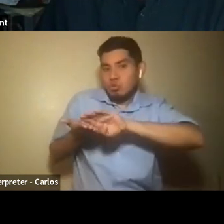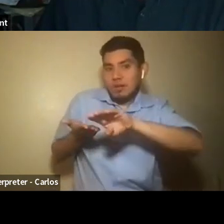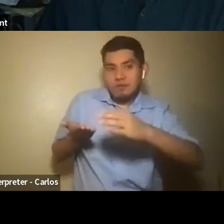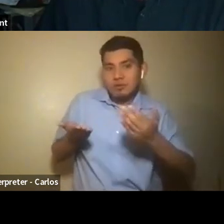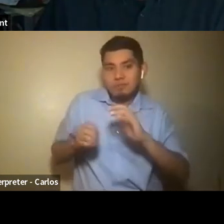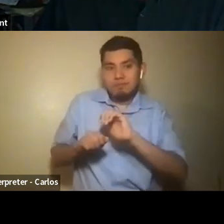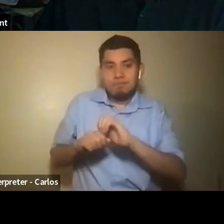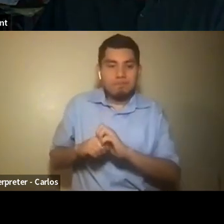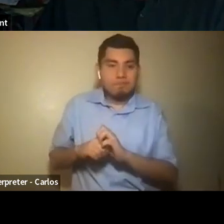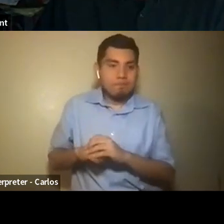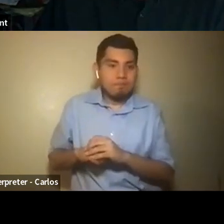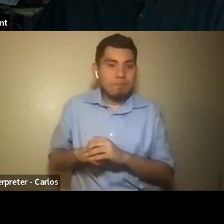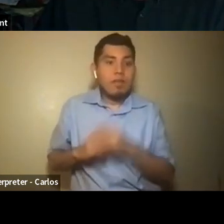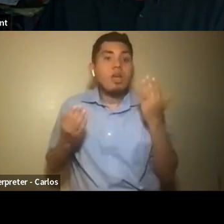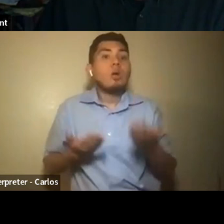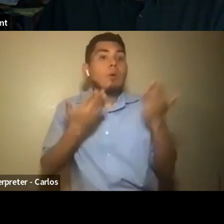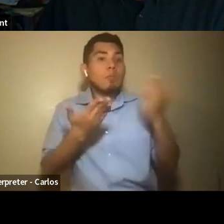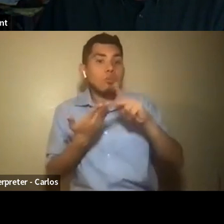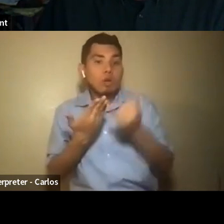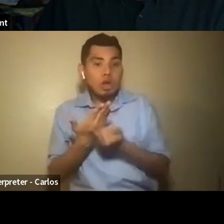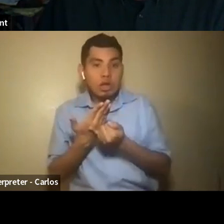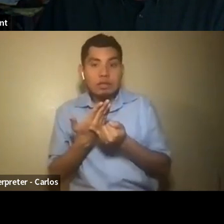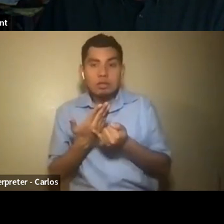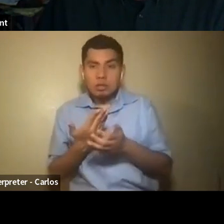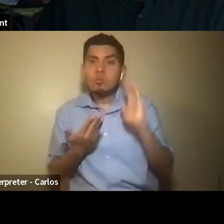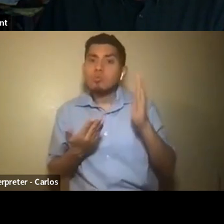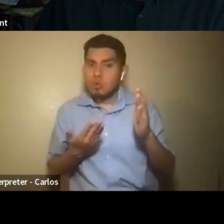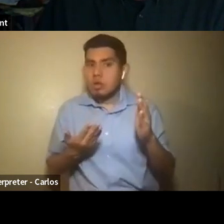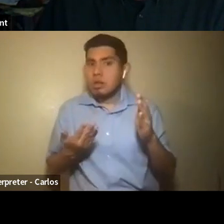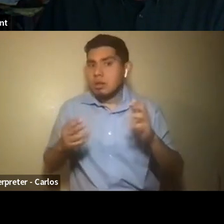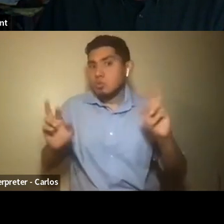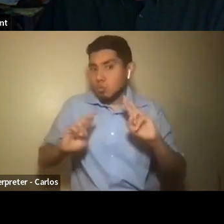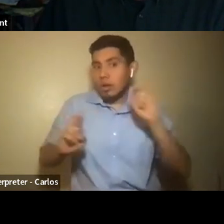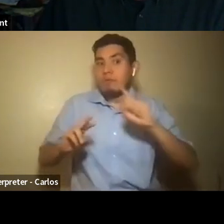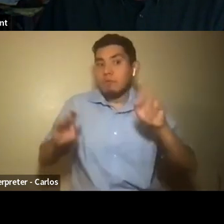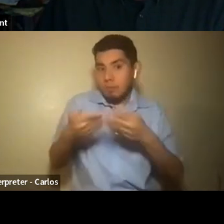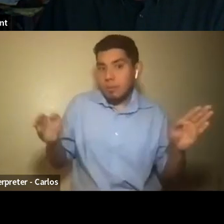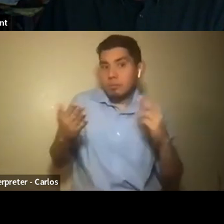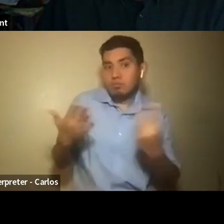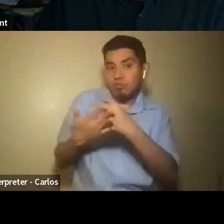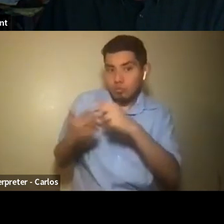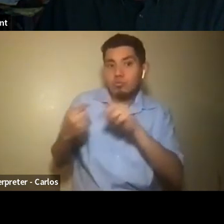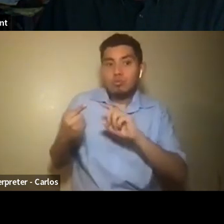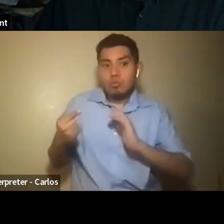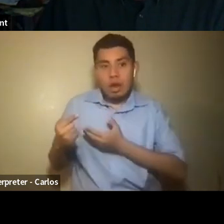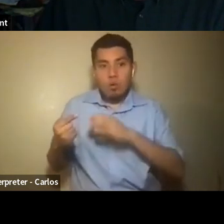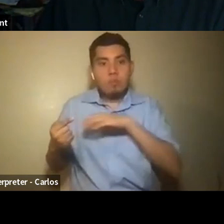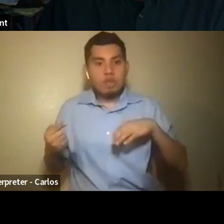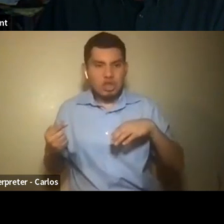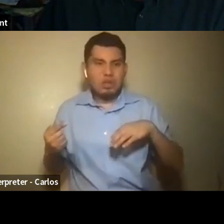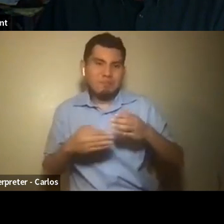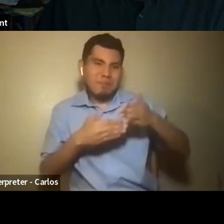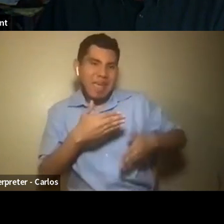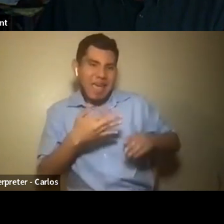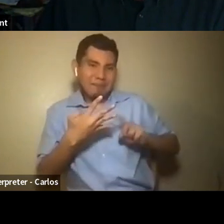These proposed projects will be put out for another public review, either to this commission in late March or to the